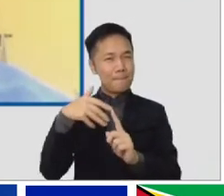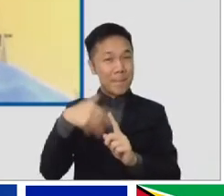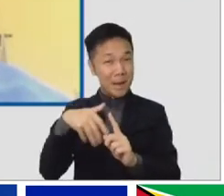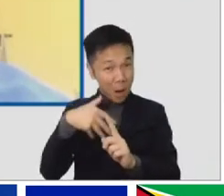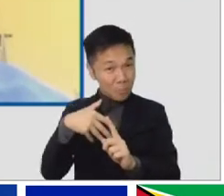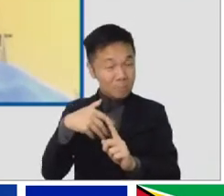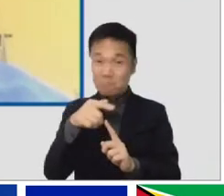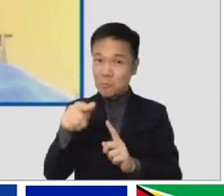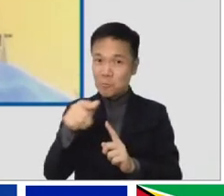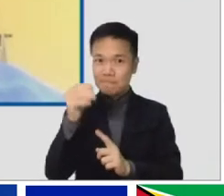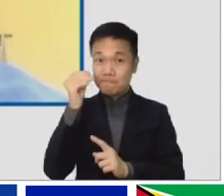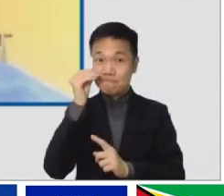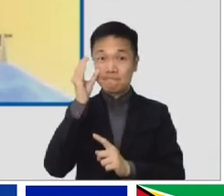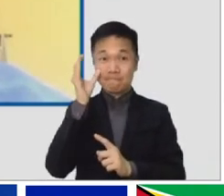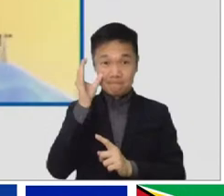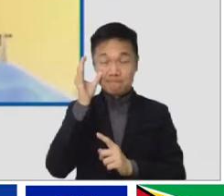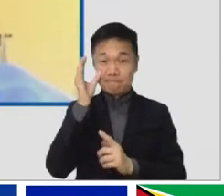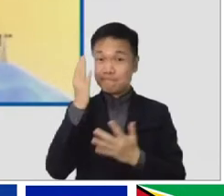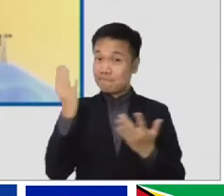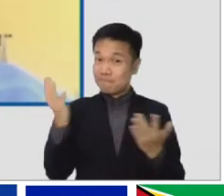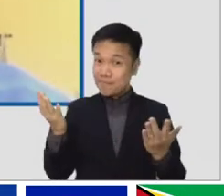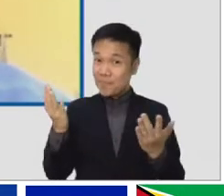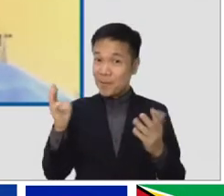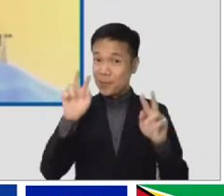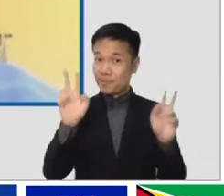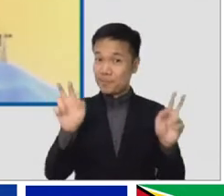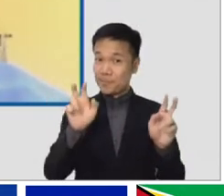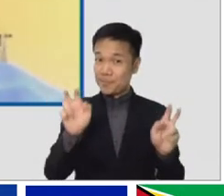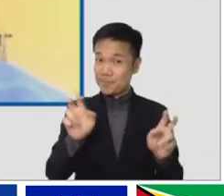the discussions we will be having today.